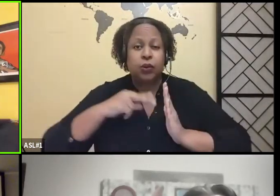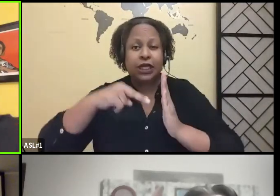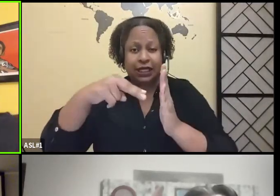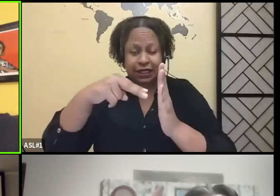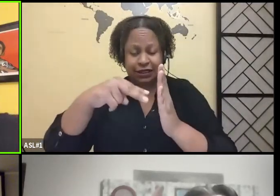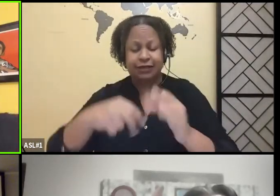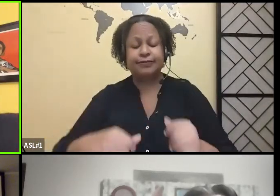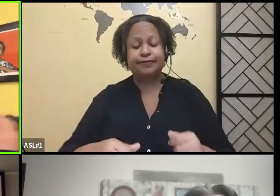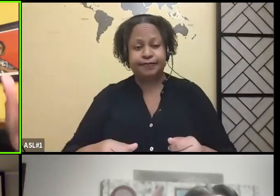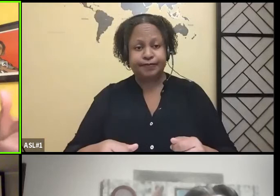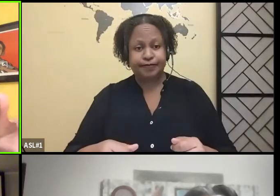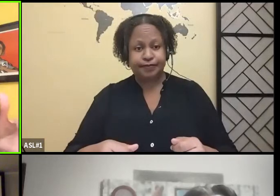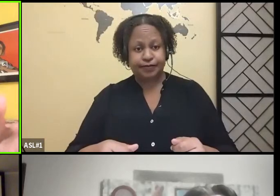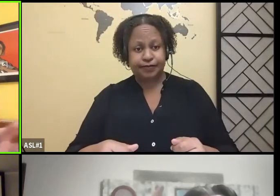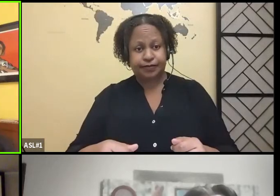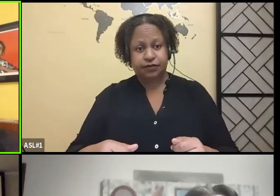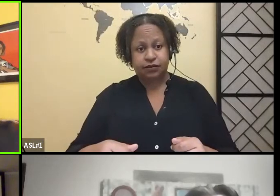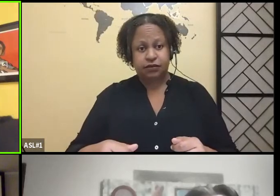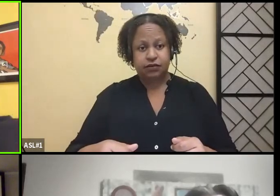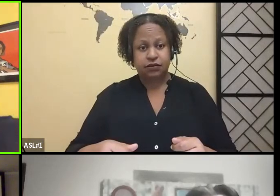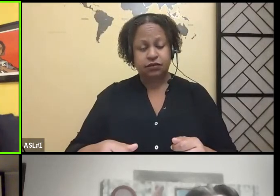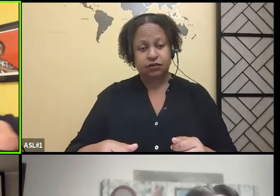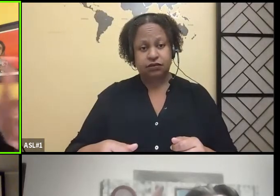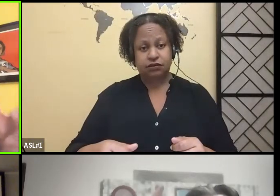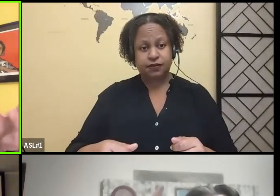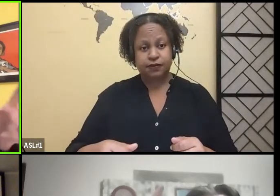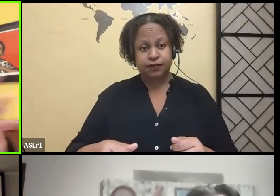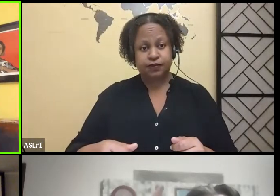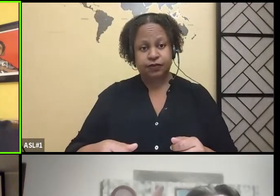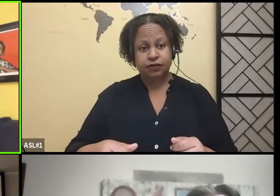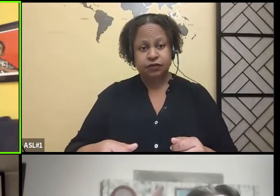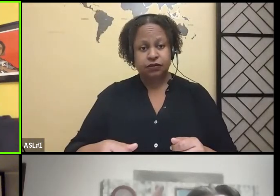from sort of radical thought in